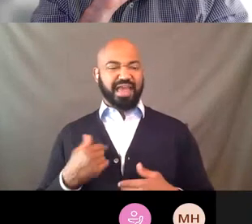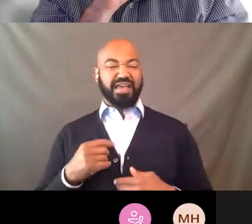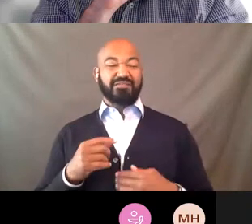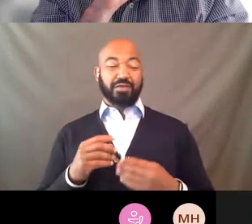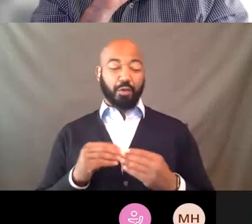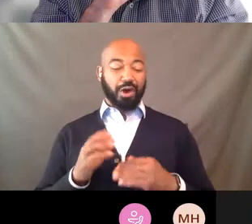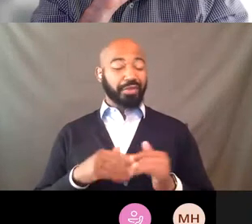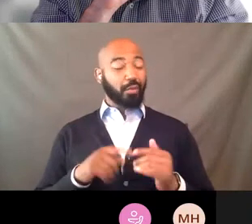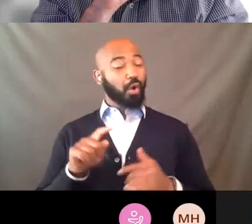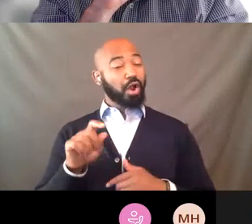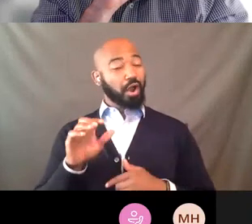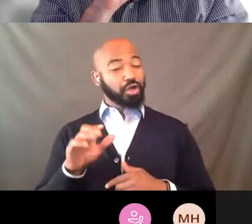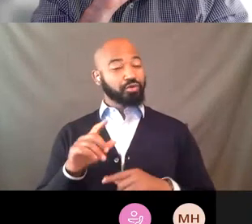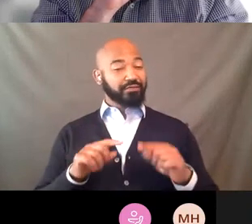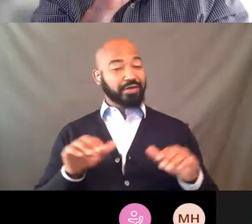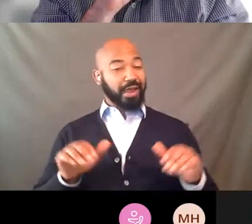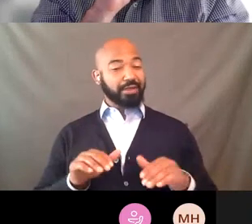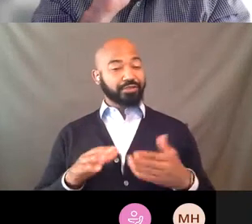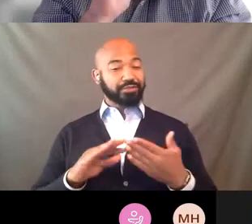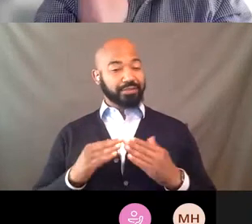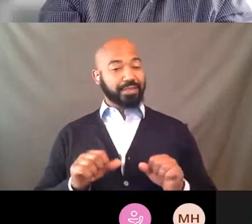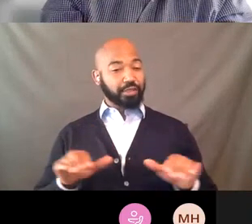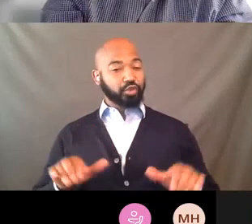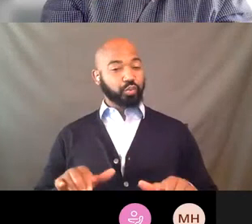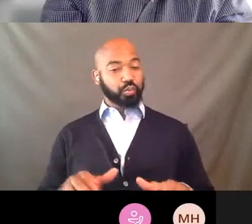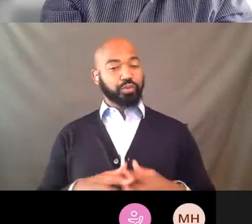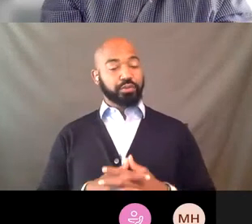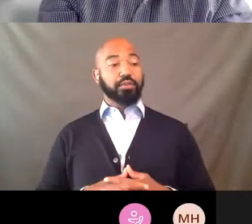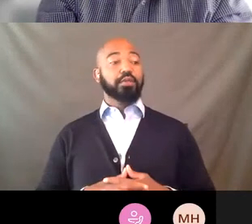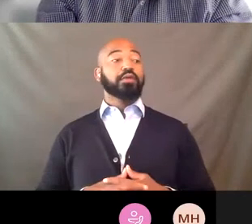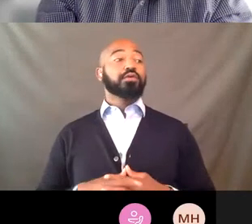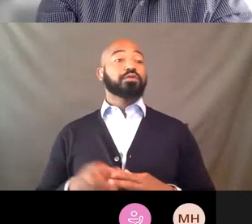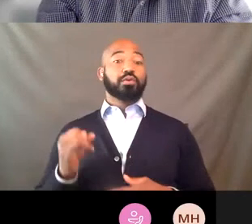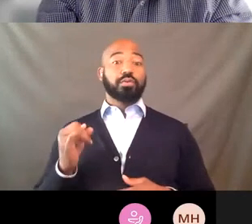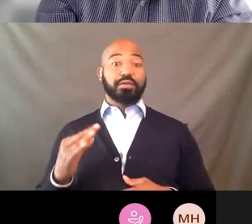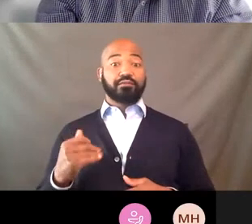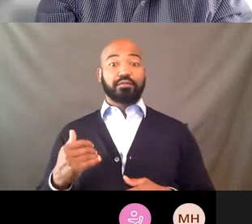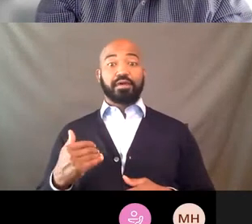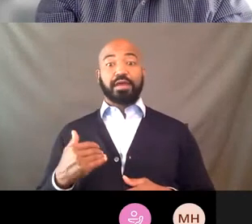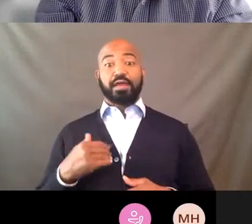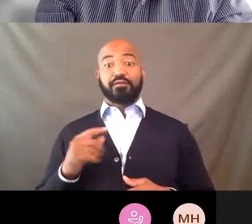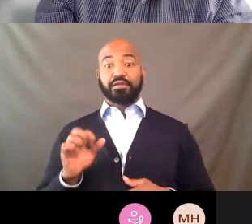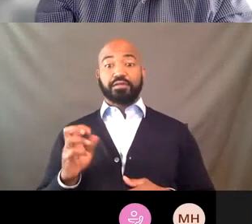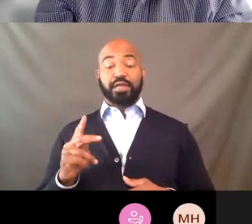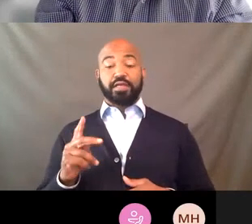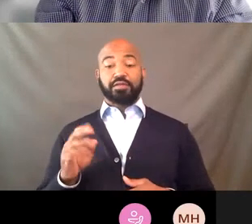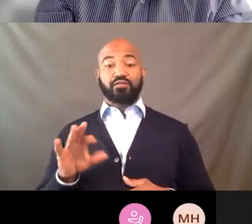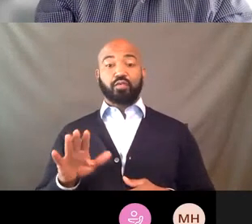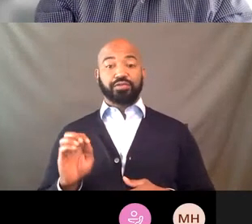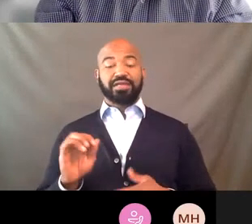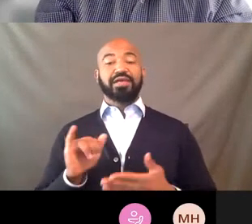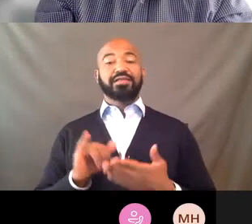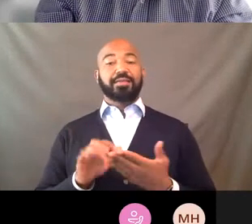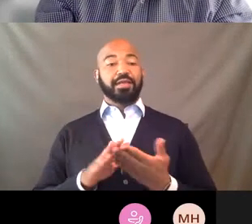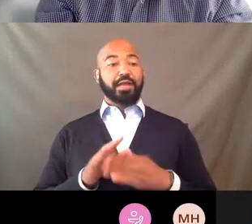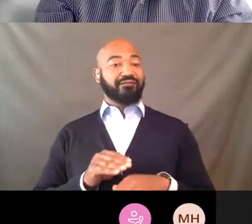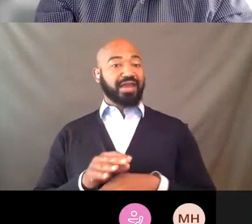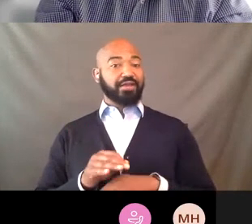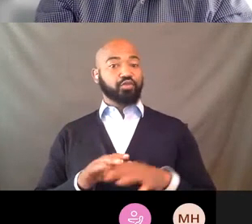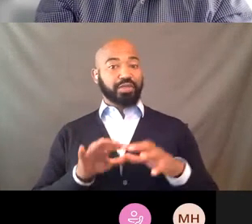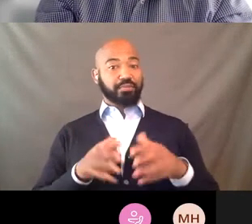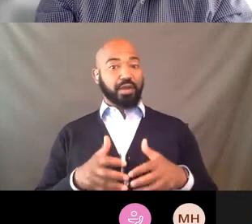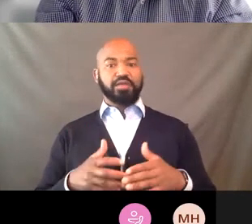specific actions that the city can take. So having, the task force as an advisory body would be very